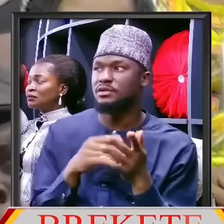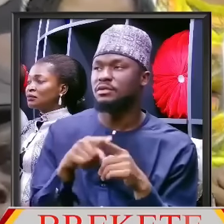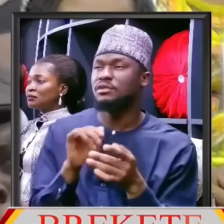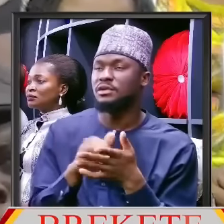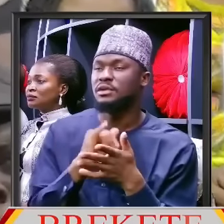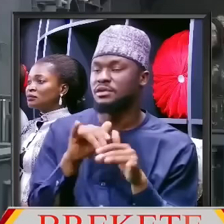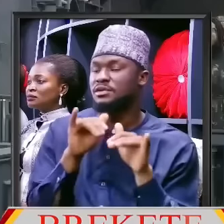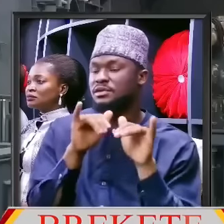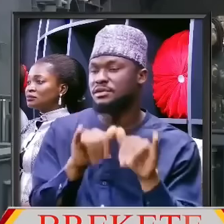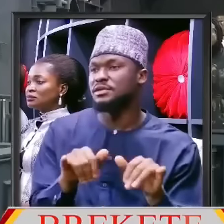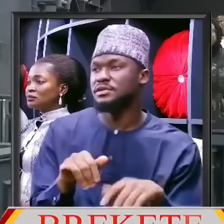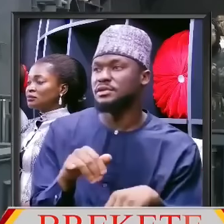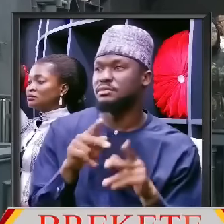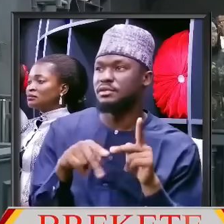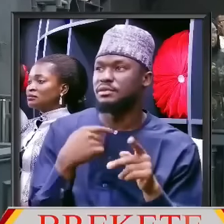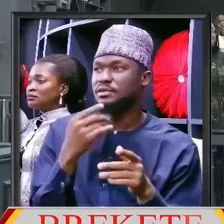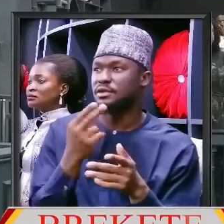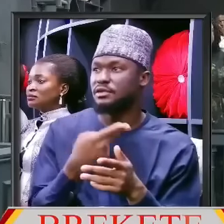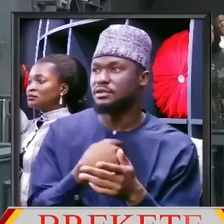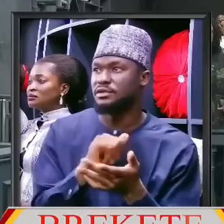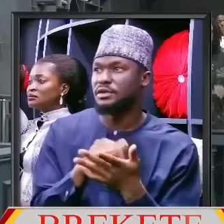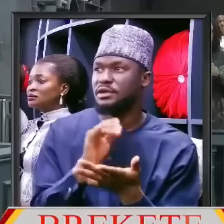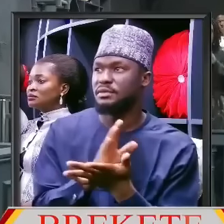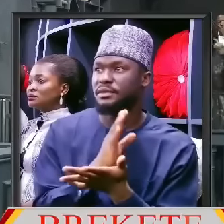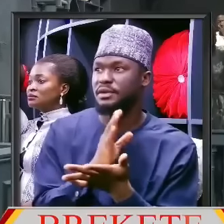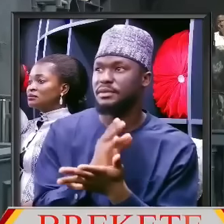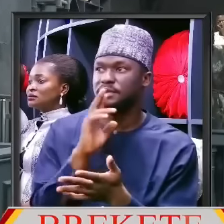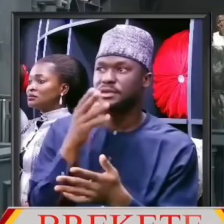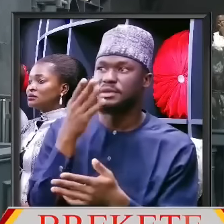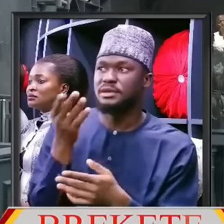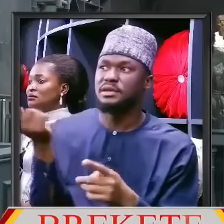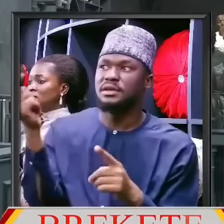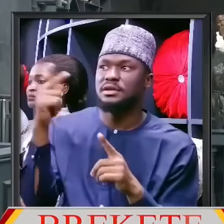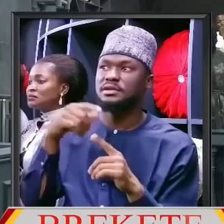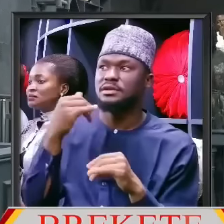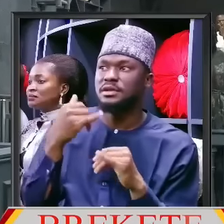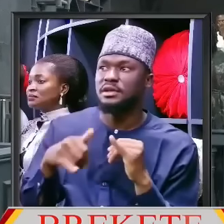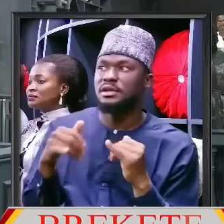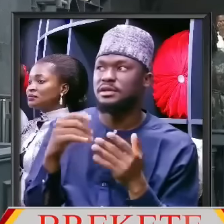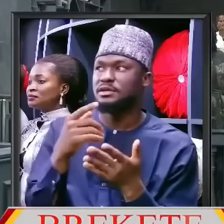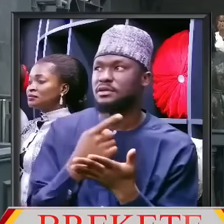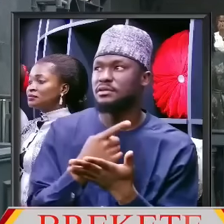for ground there. People tell us, say, those papers still there. Up till last week,